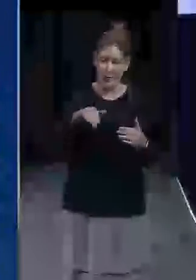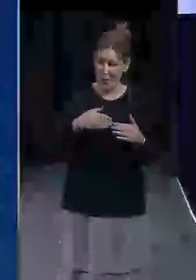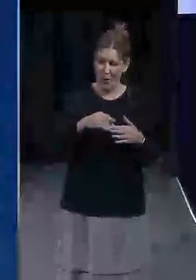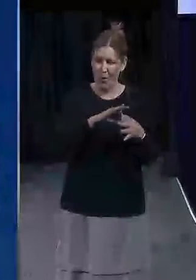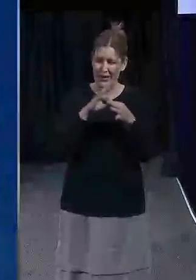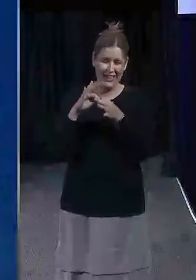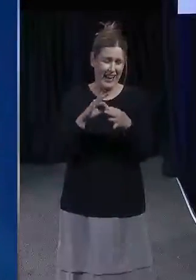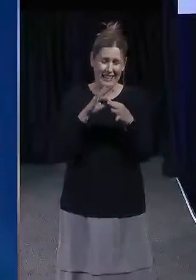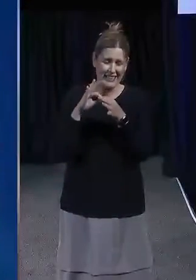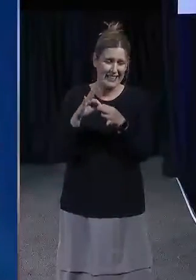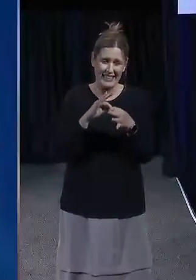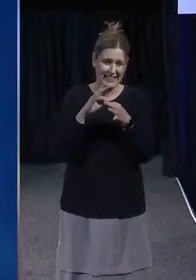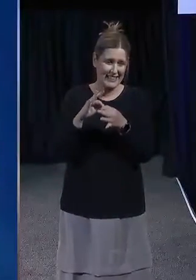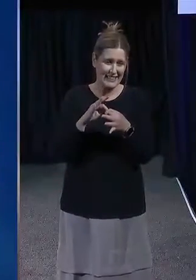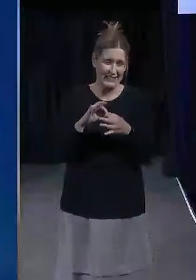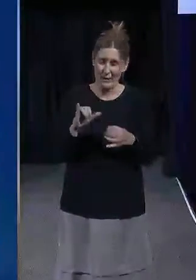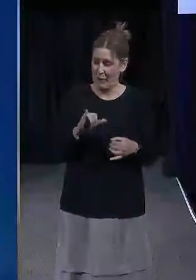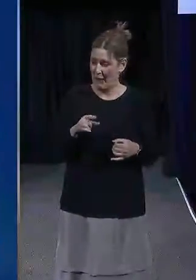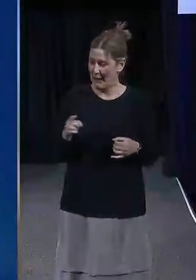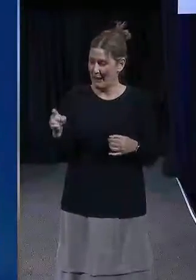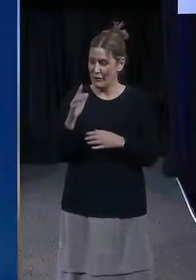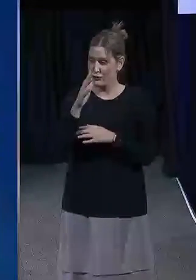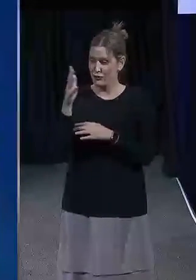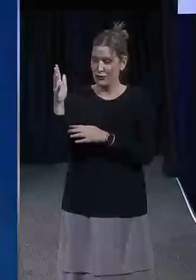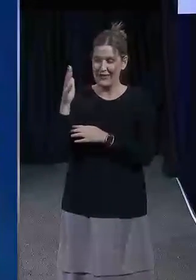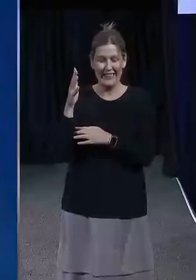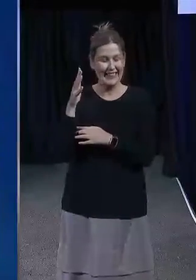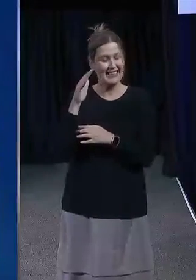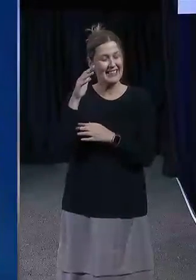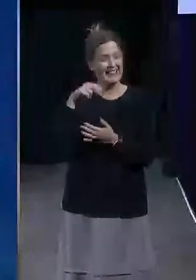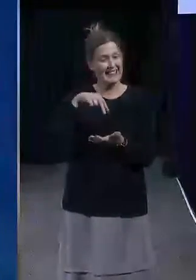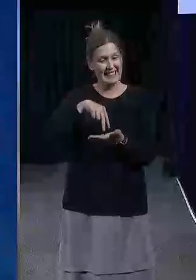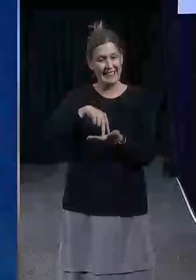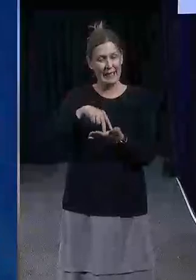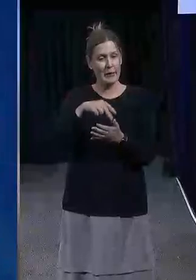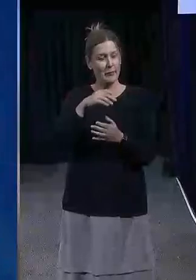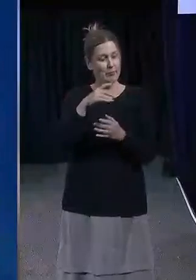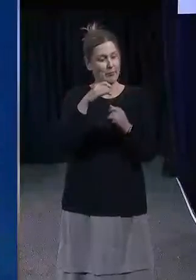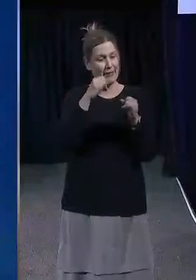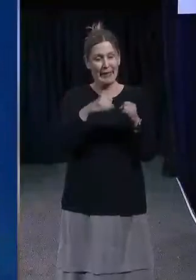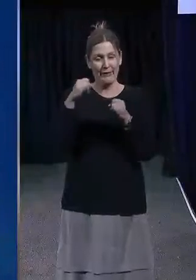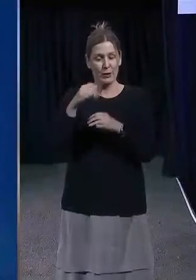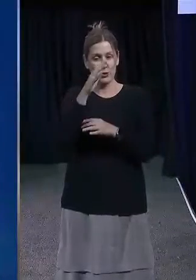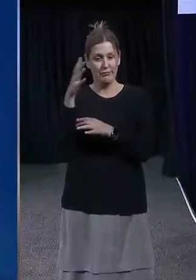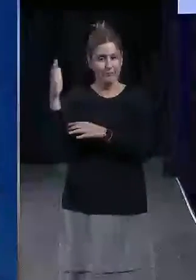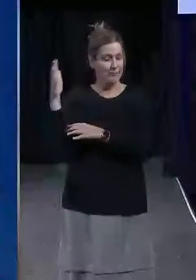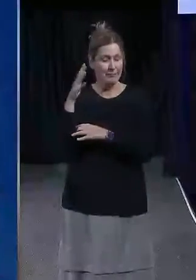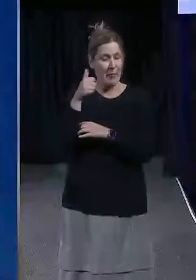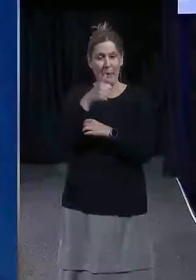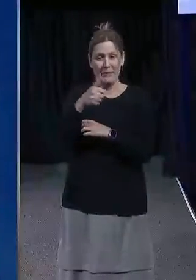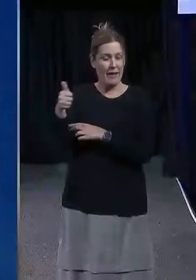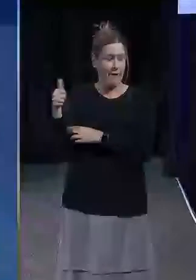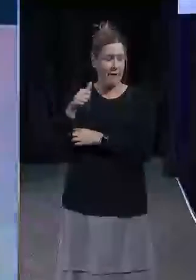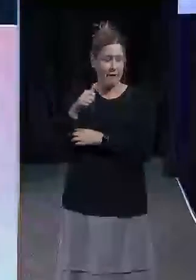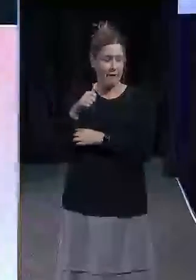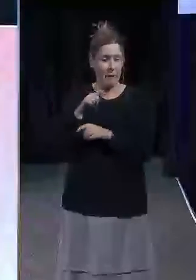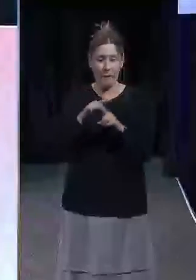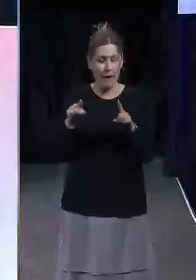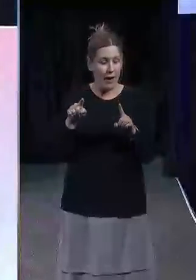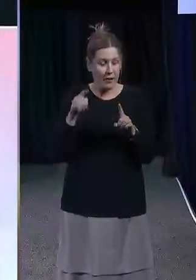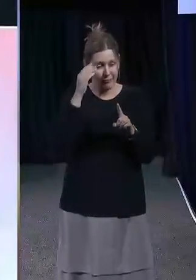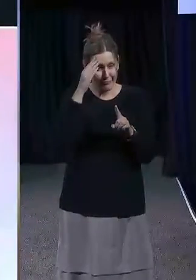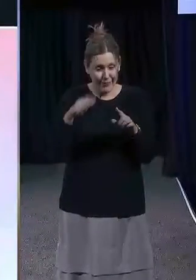connected. Just as these redwood trees appear to be standing solo by themselves, in